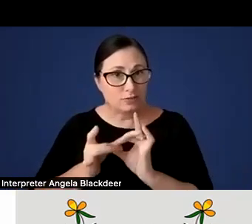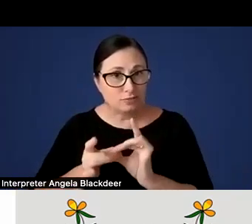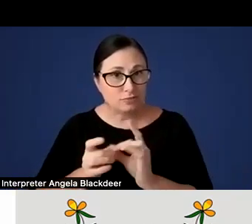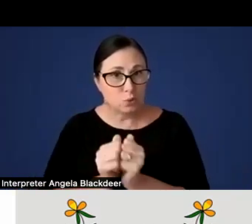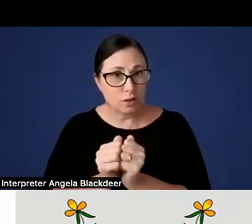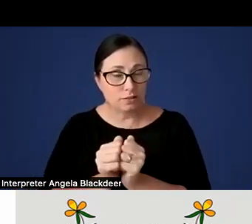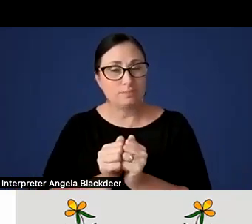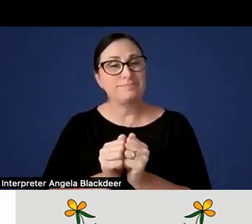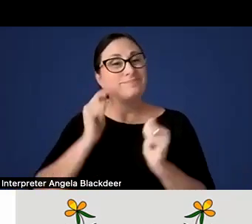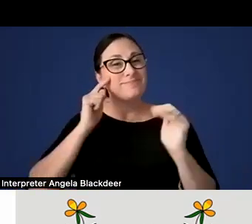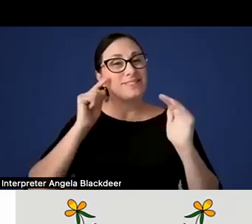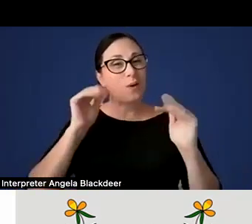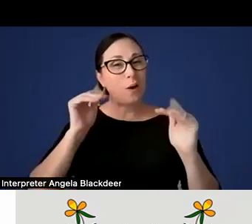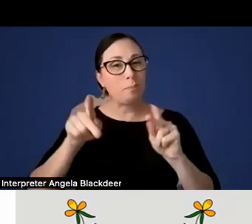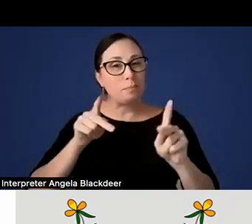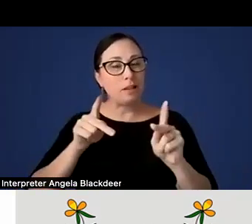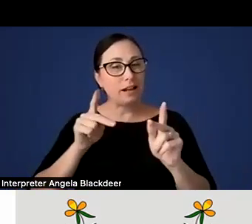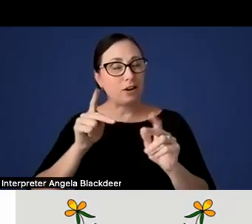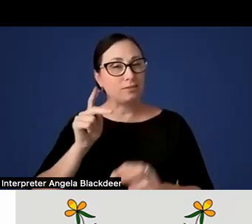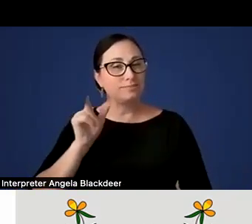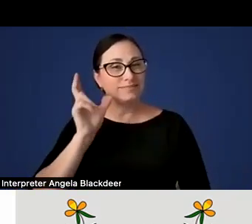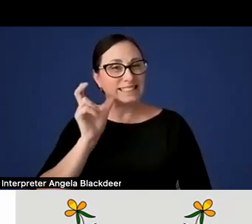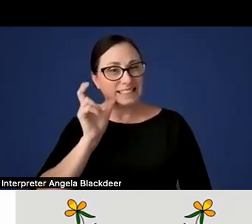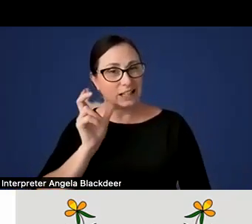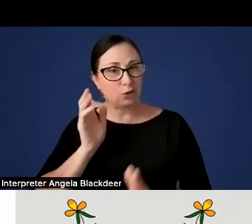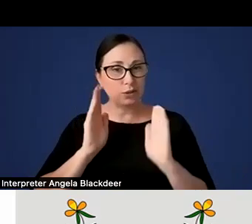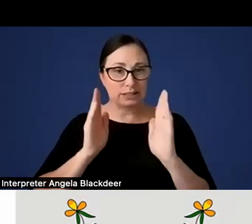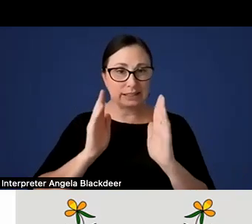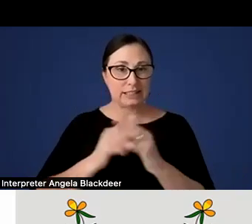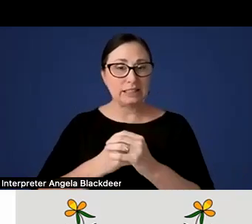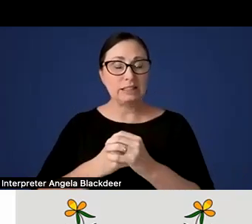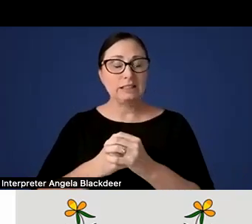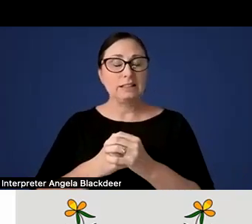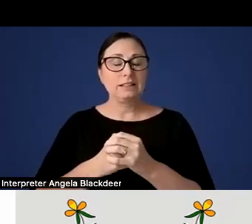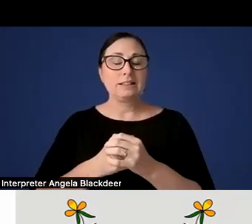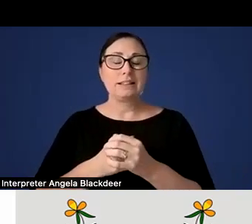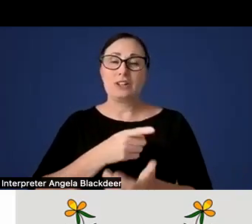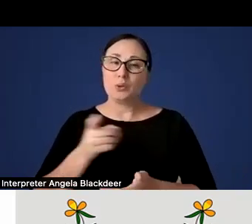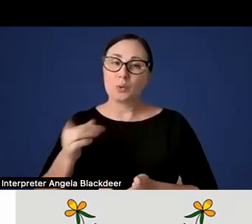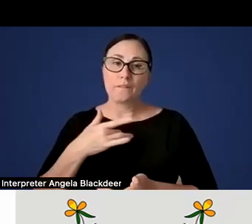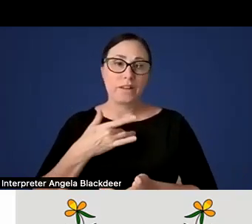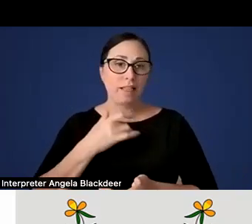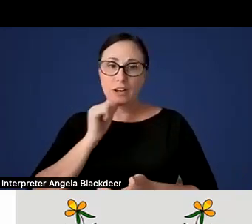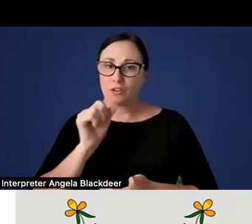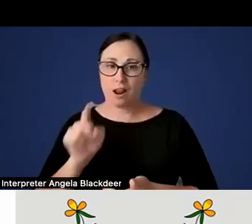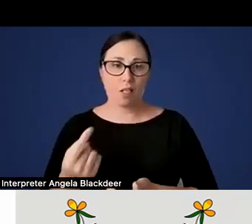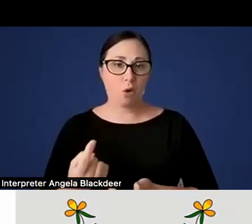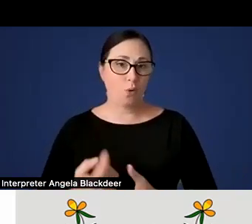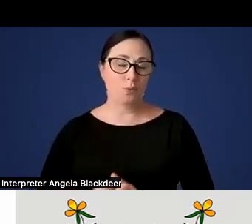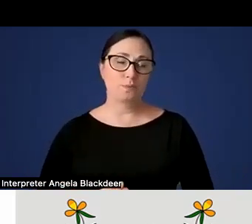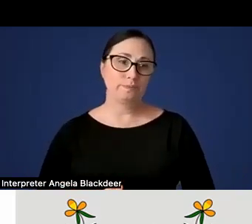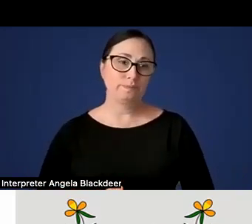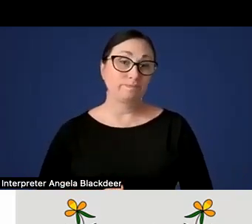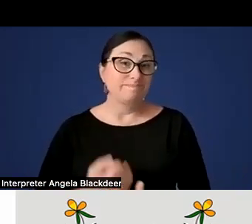listening too, that you understand that, and can feel like you're not alone, even if you're doing